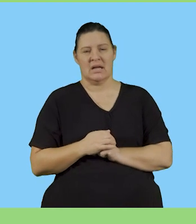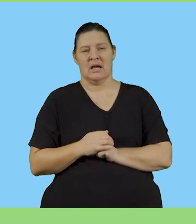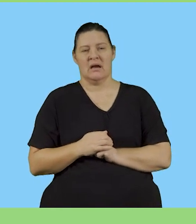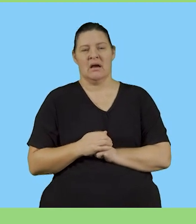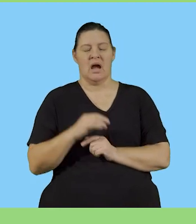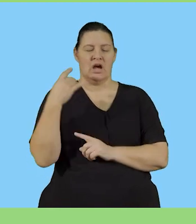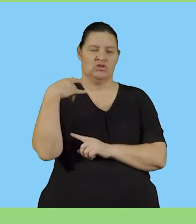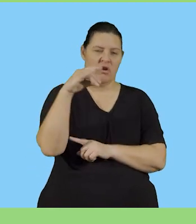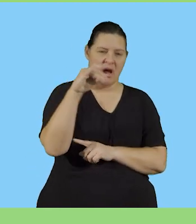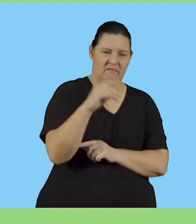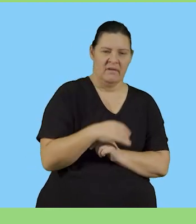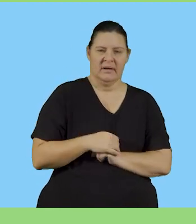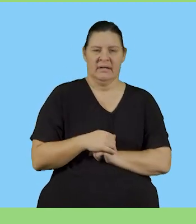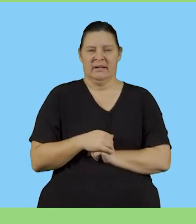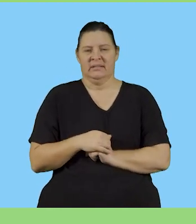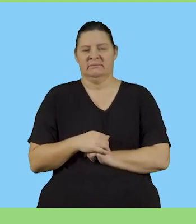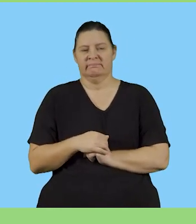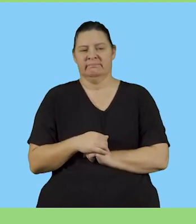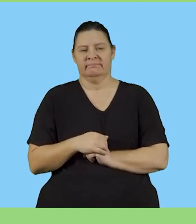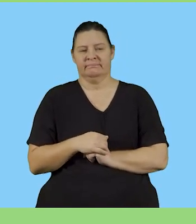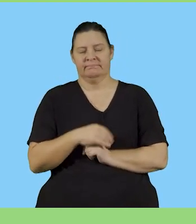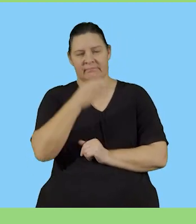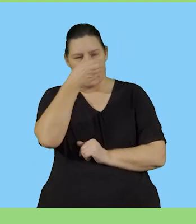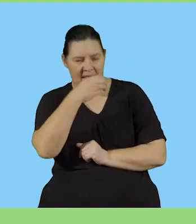have a nice giraffe here, we have